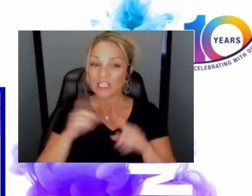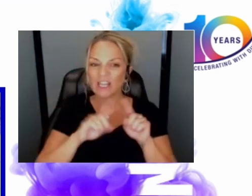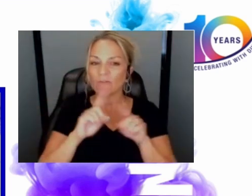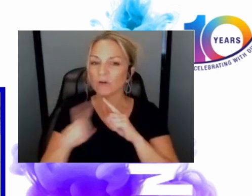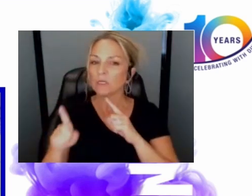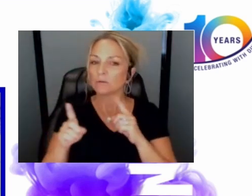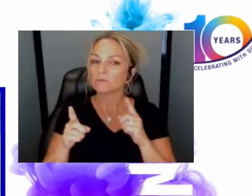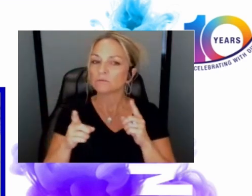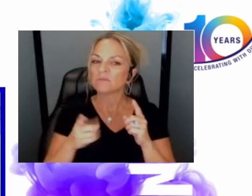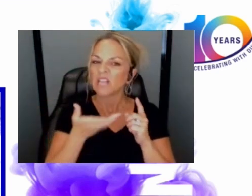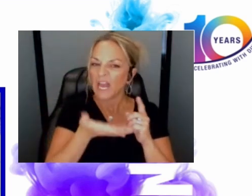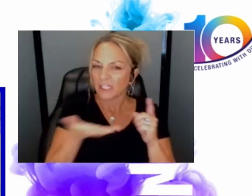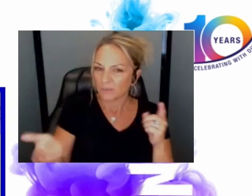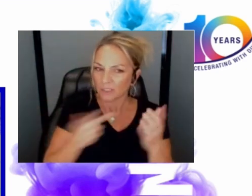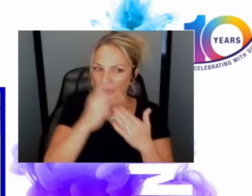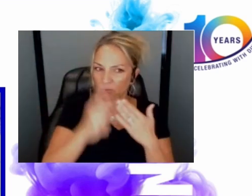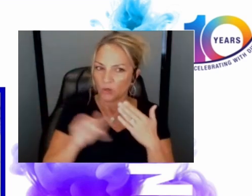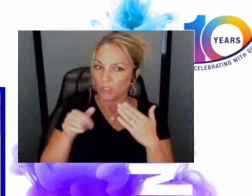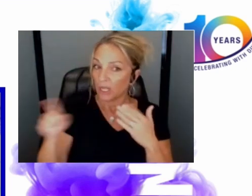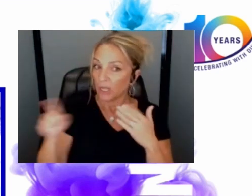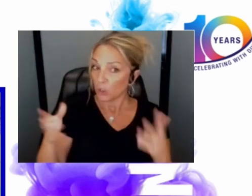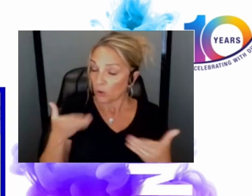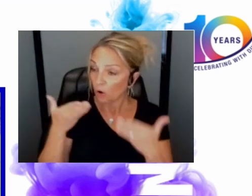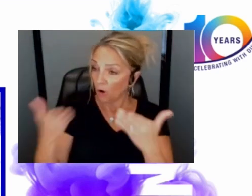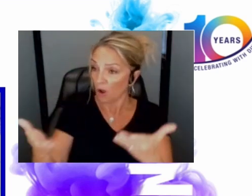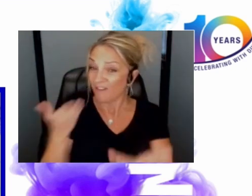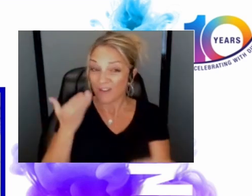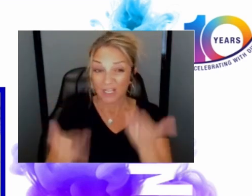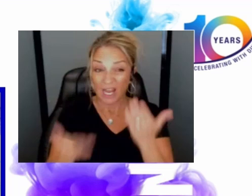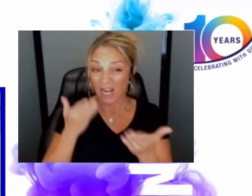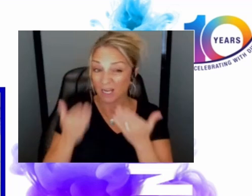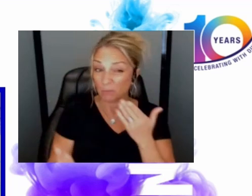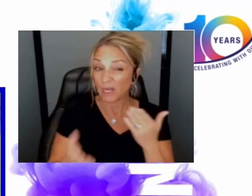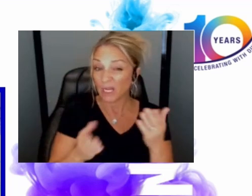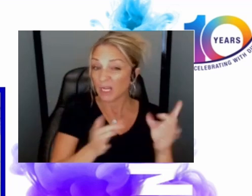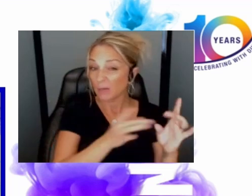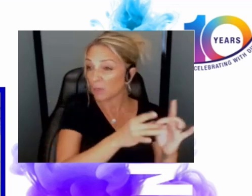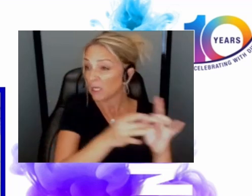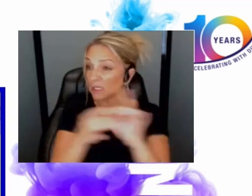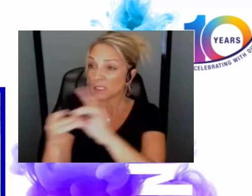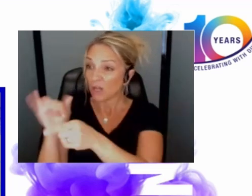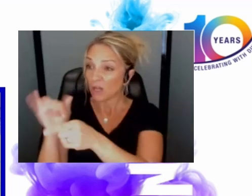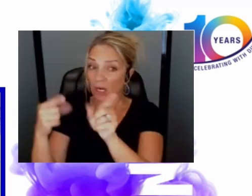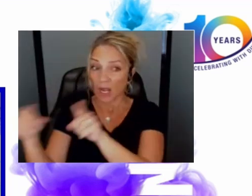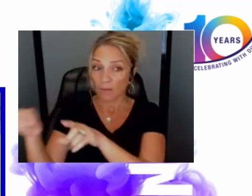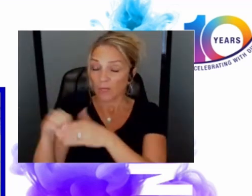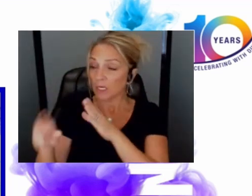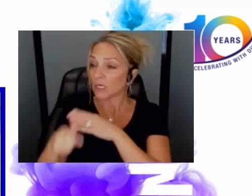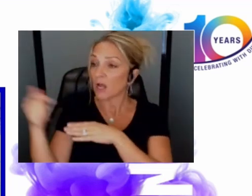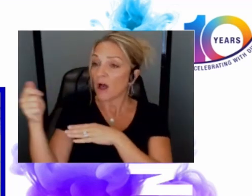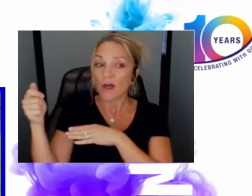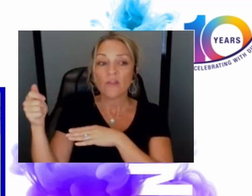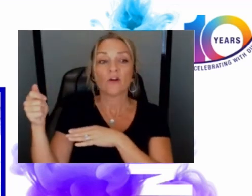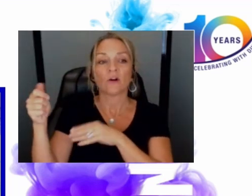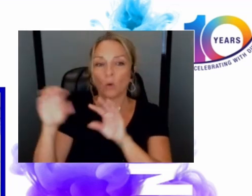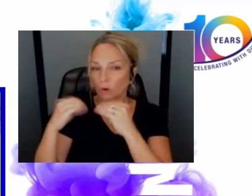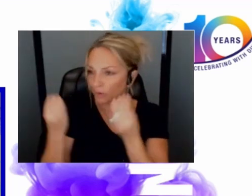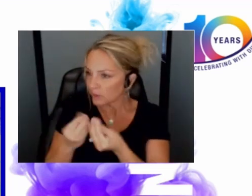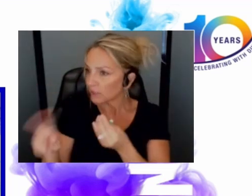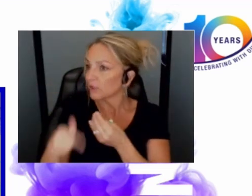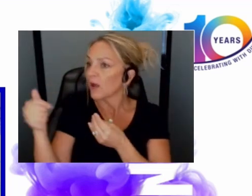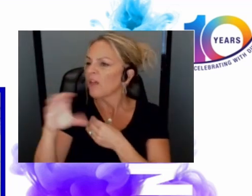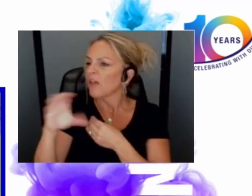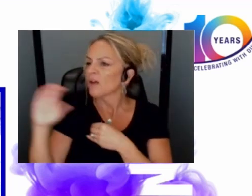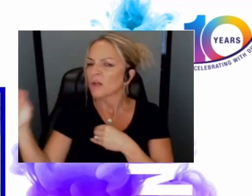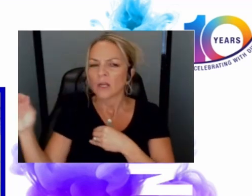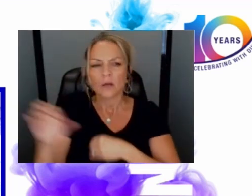some synergies that might be happening in other organizations and companies. Jen, what about you? I'm excited to hear a little